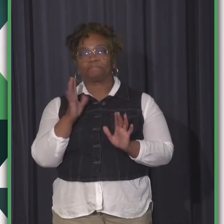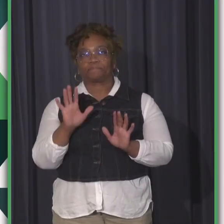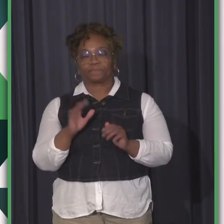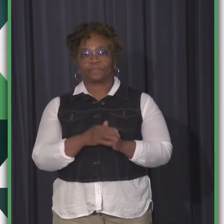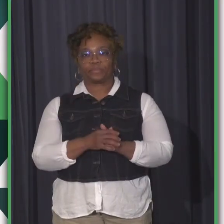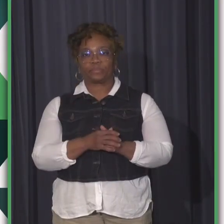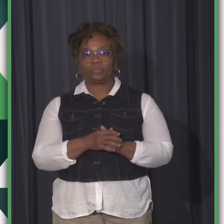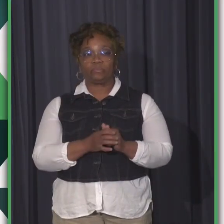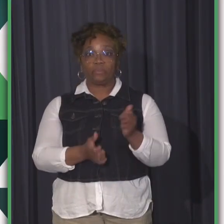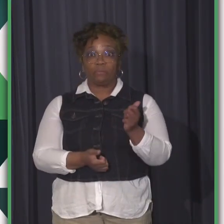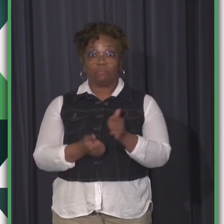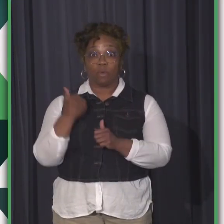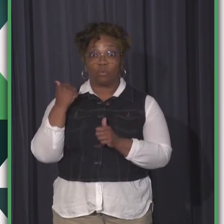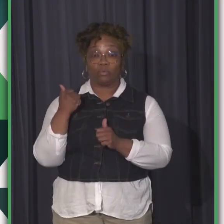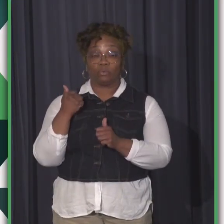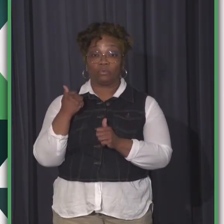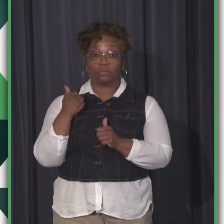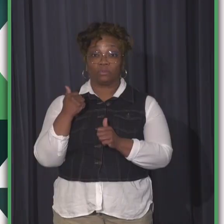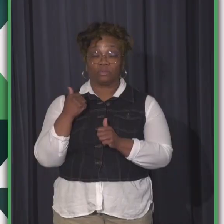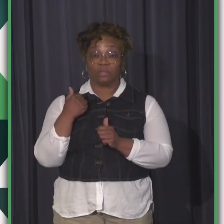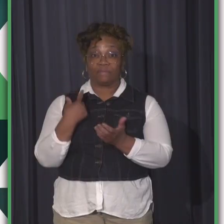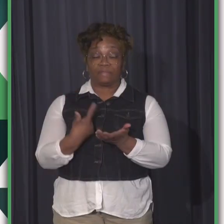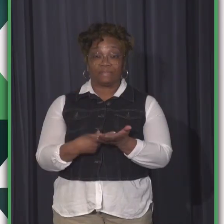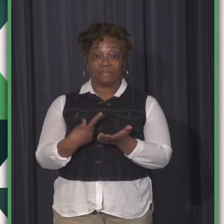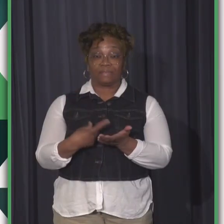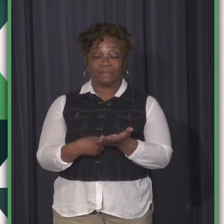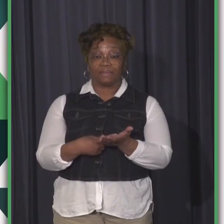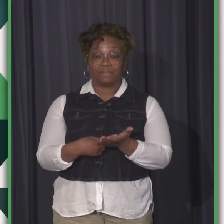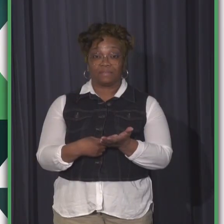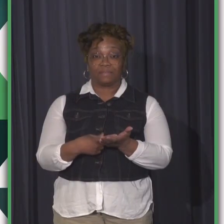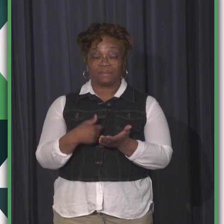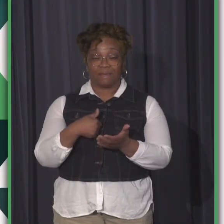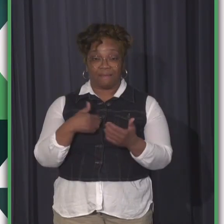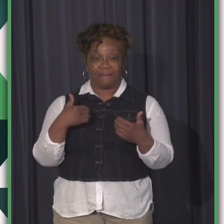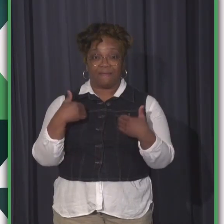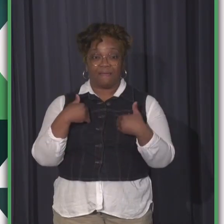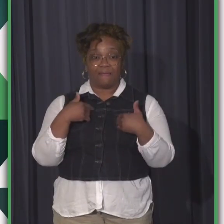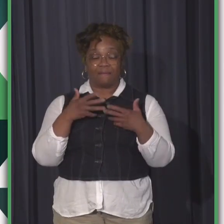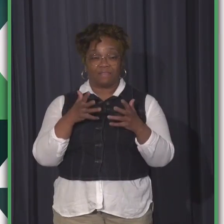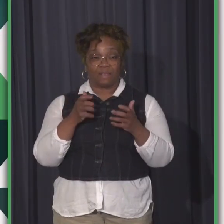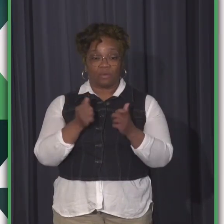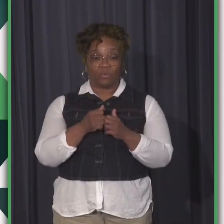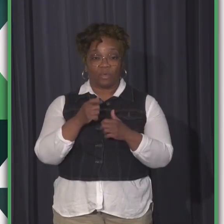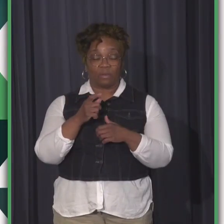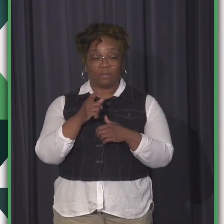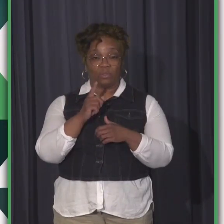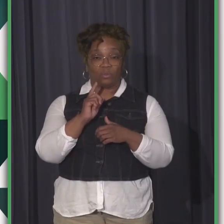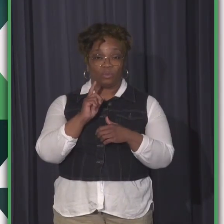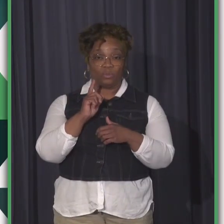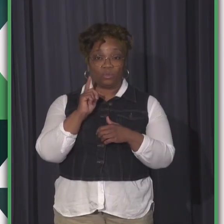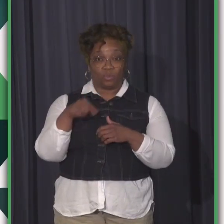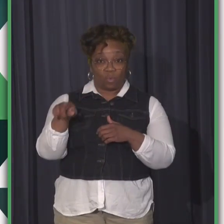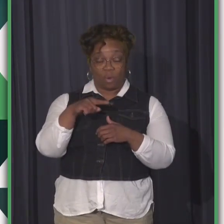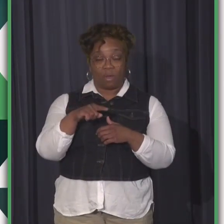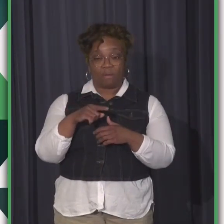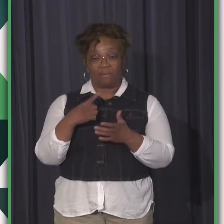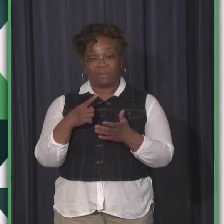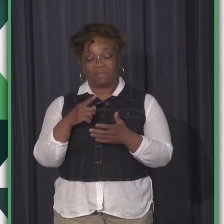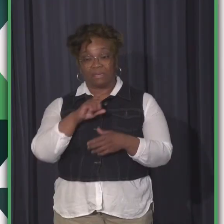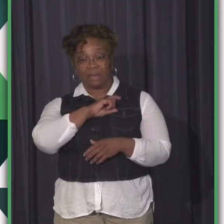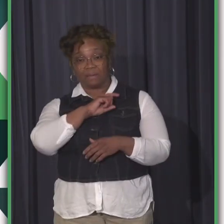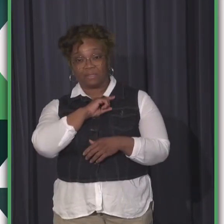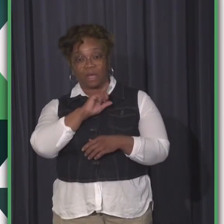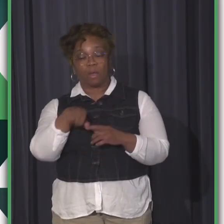The vast majority of the discussions that I had post talking to you and to officers was about